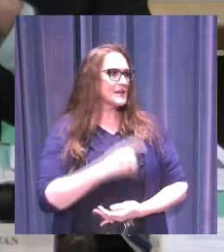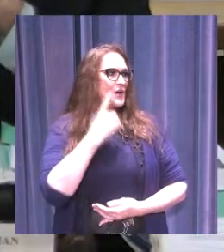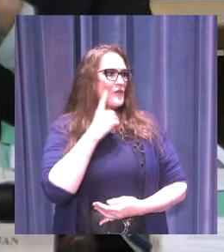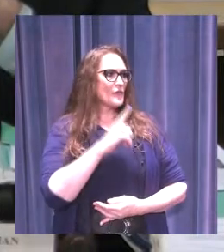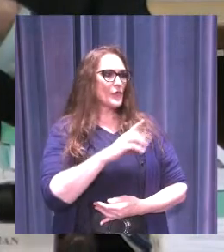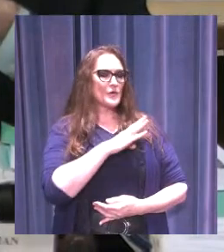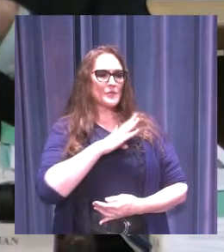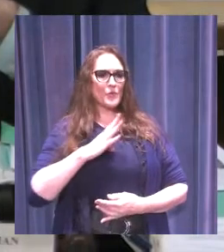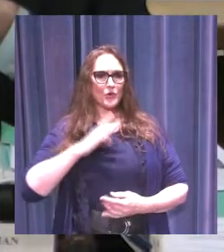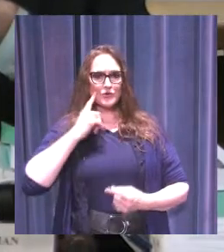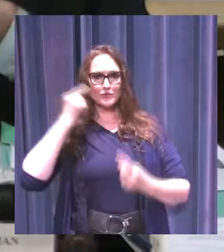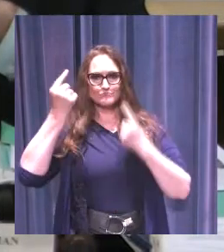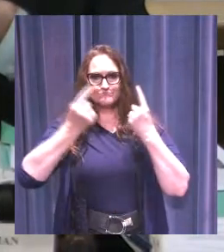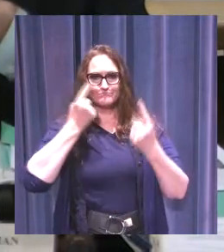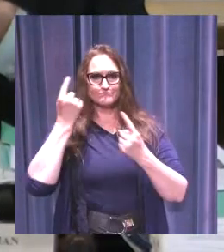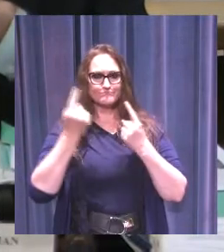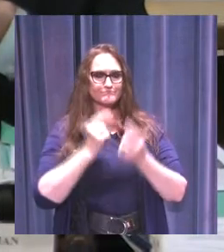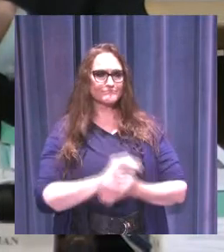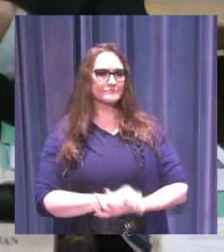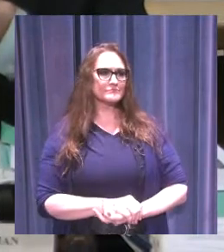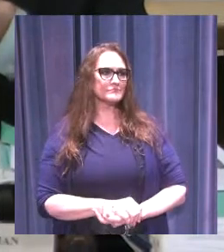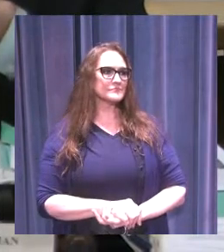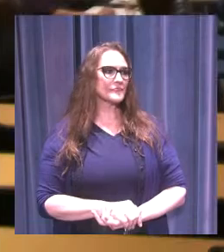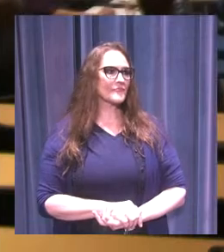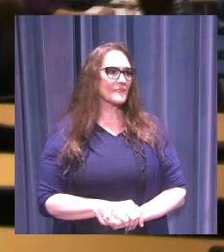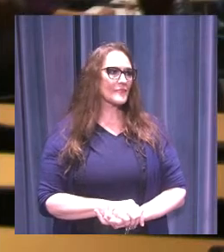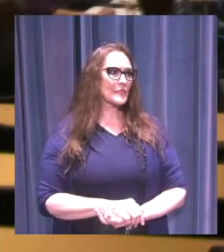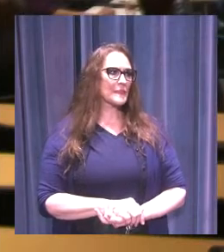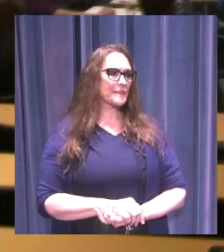board's consideration.